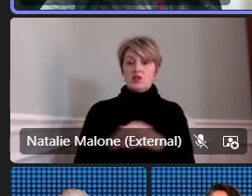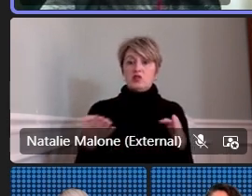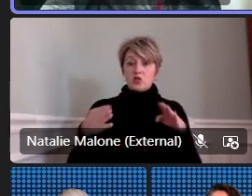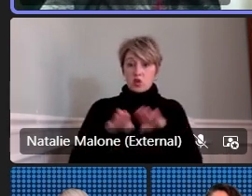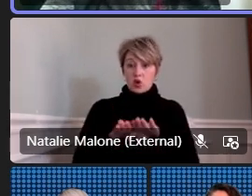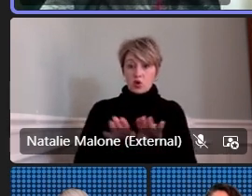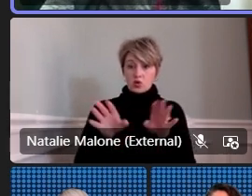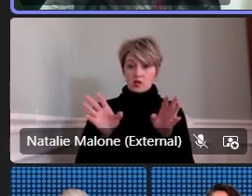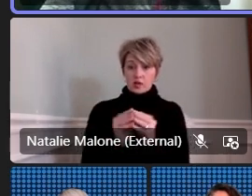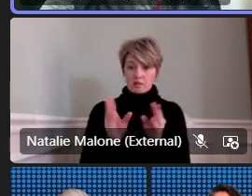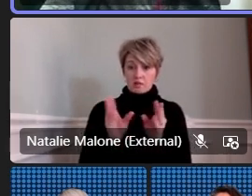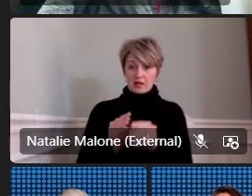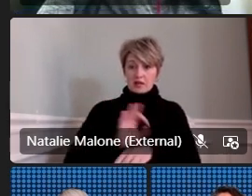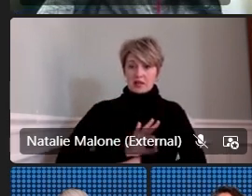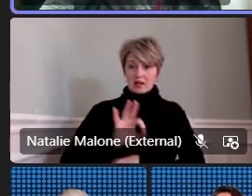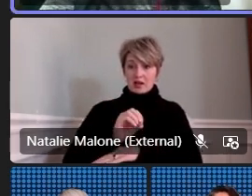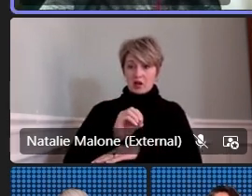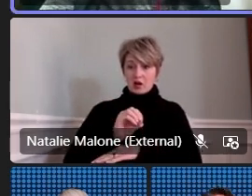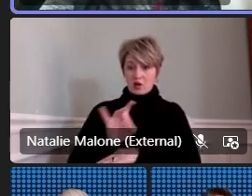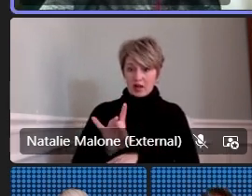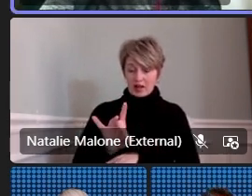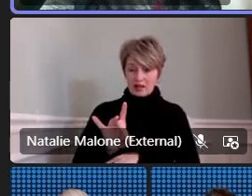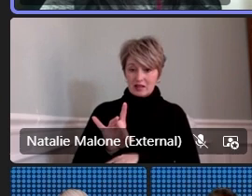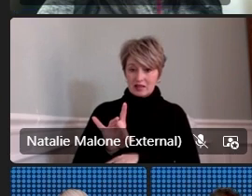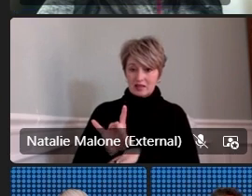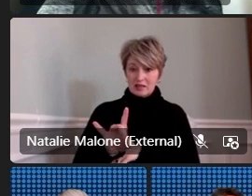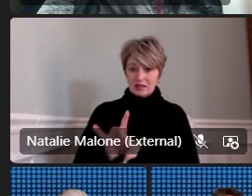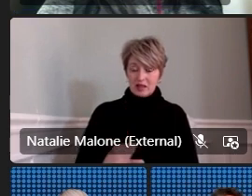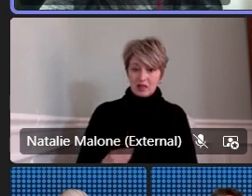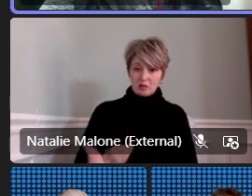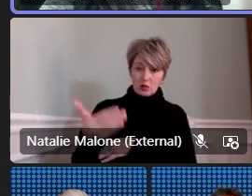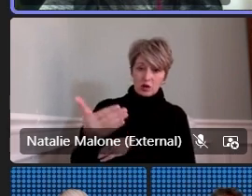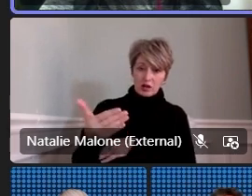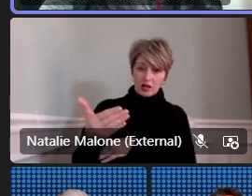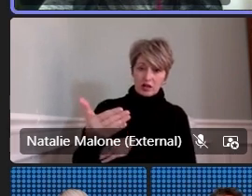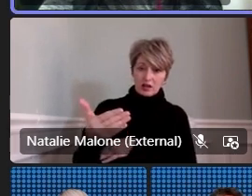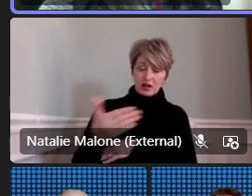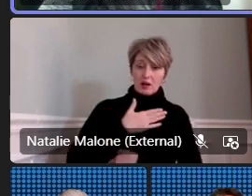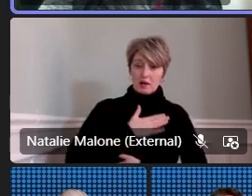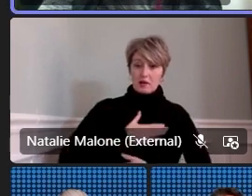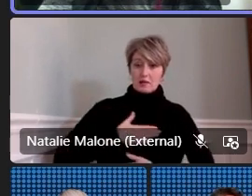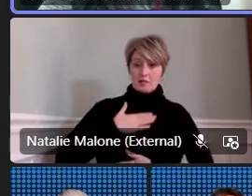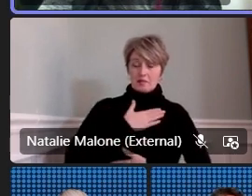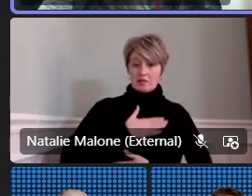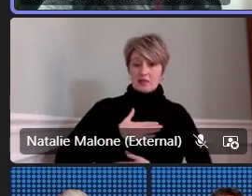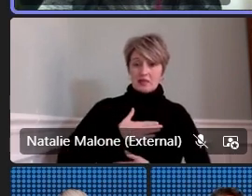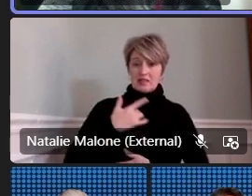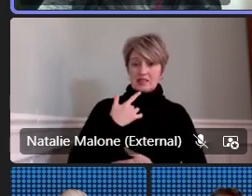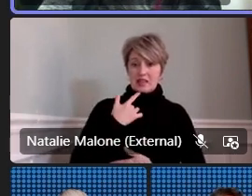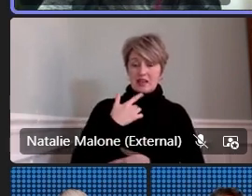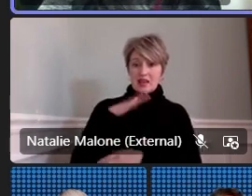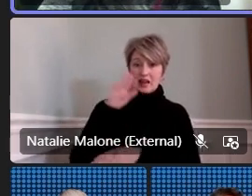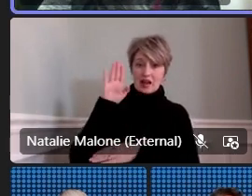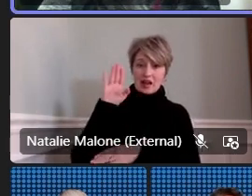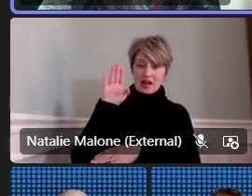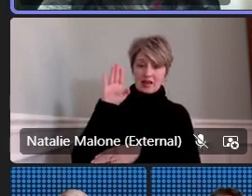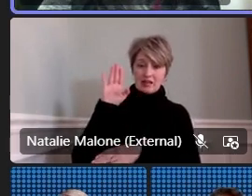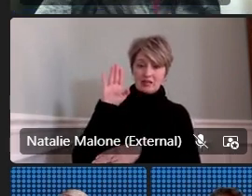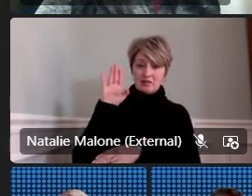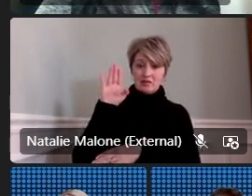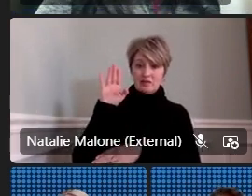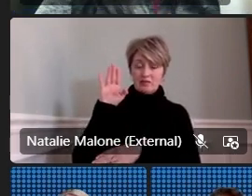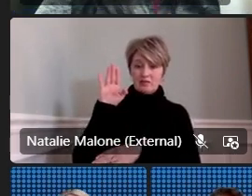at 9:08 a.m., please like sign by saying aye or raise of